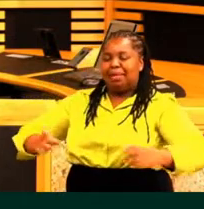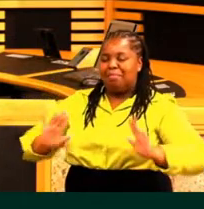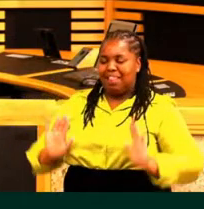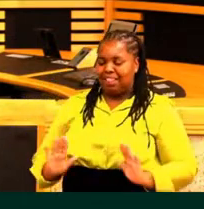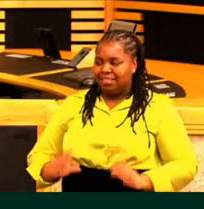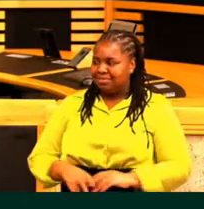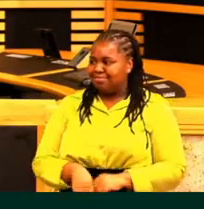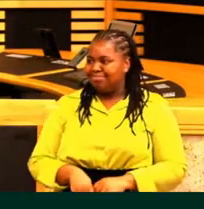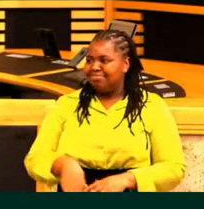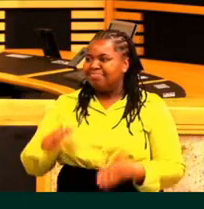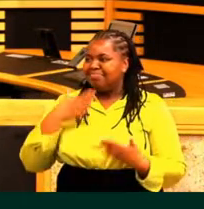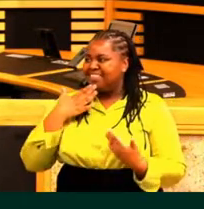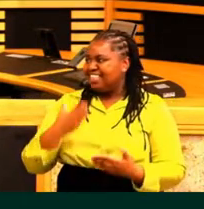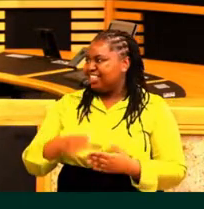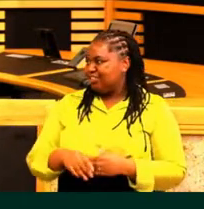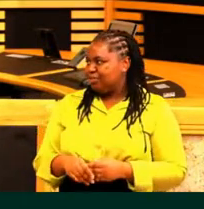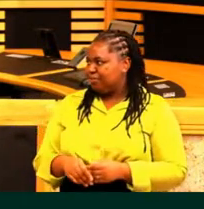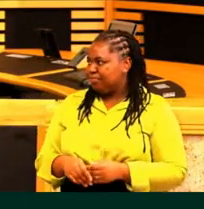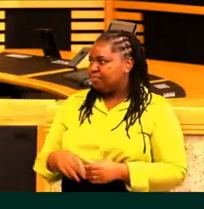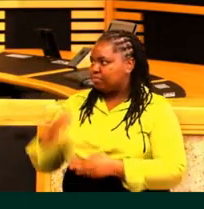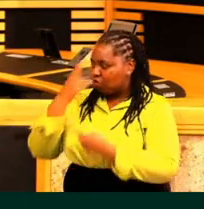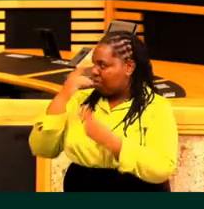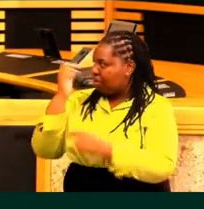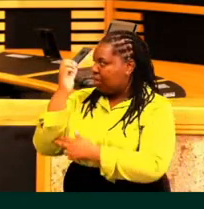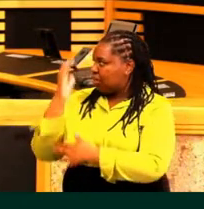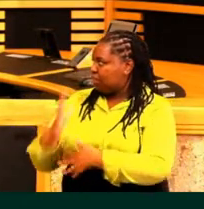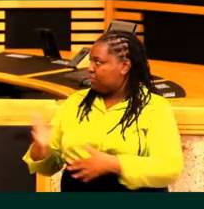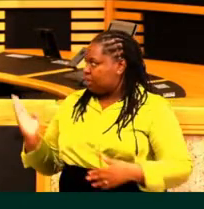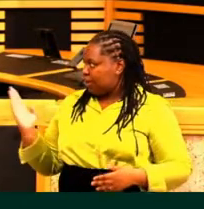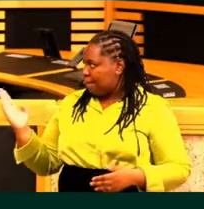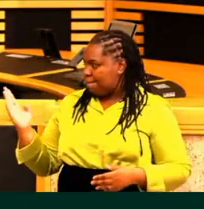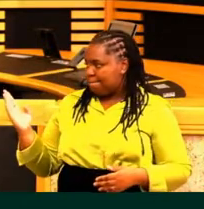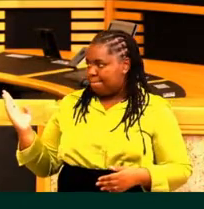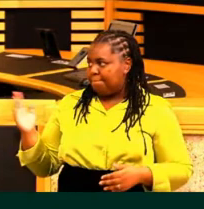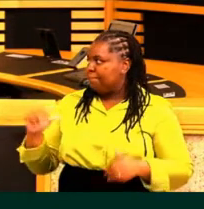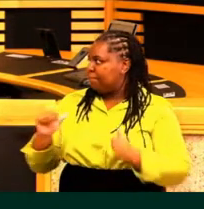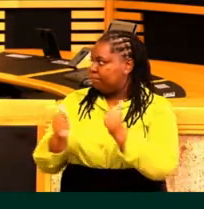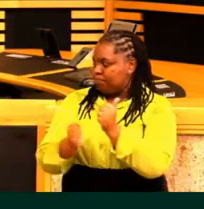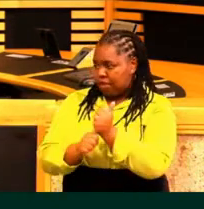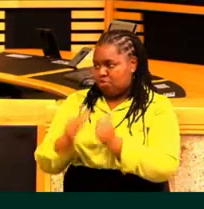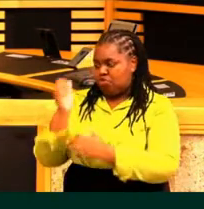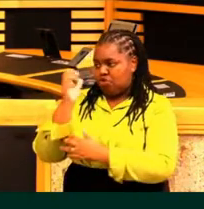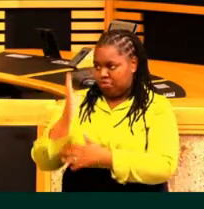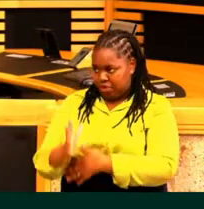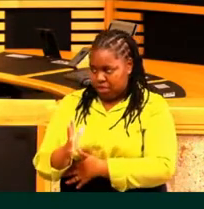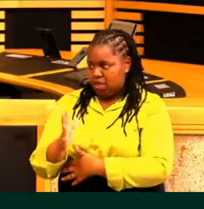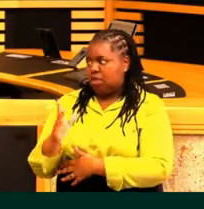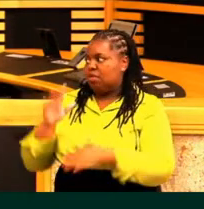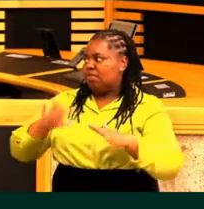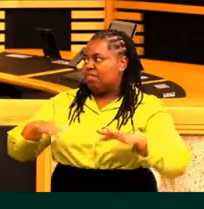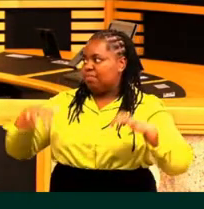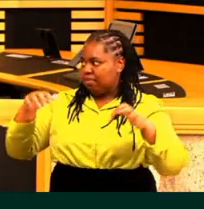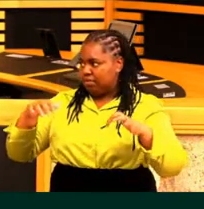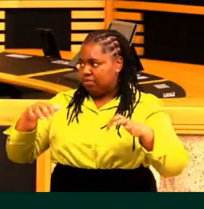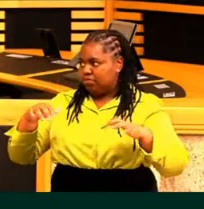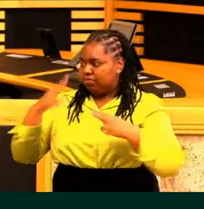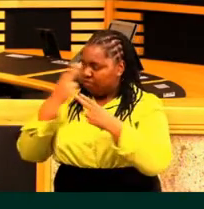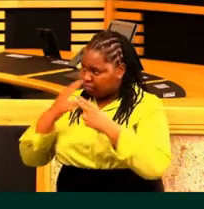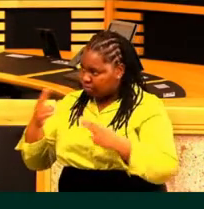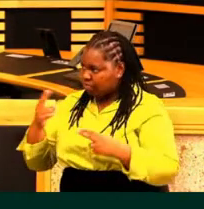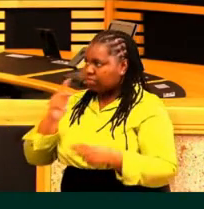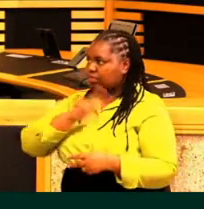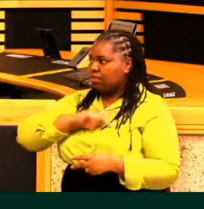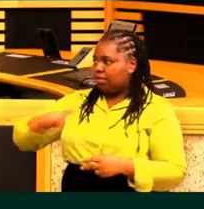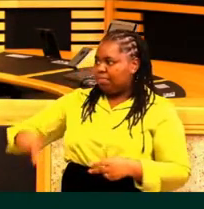thank you um The Honorable speaker of the session the deputy speaker of the legislature um The Honorable